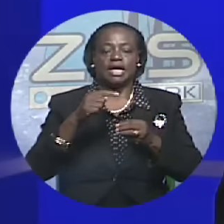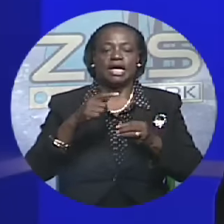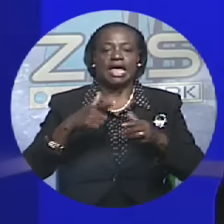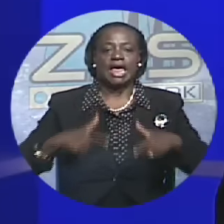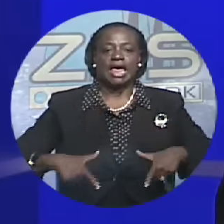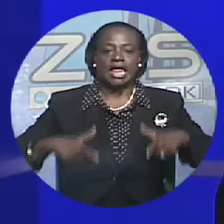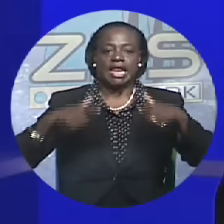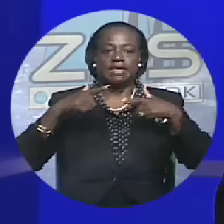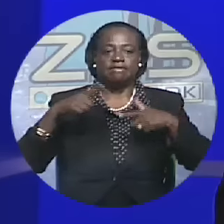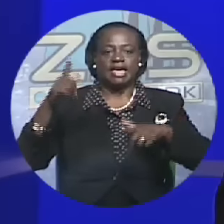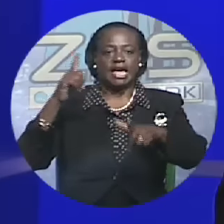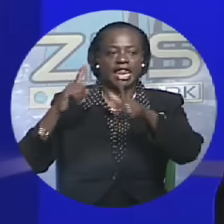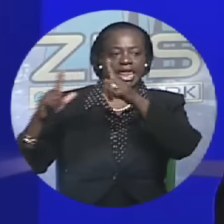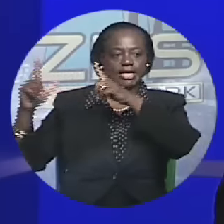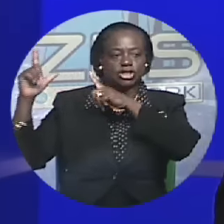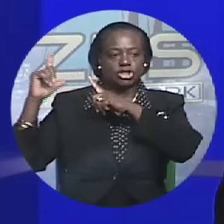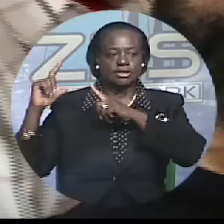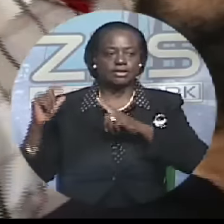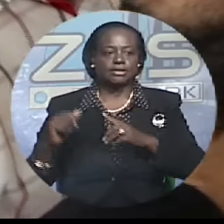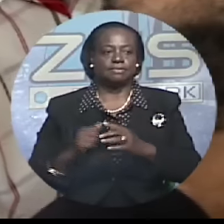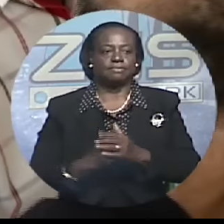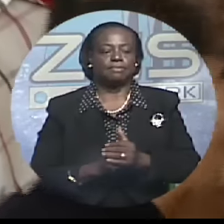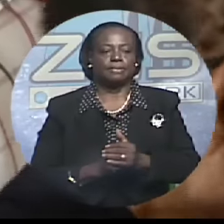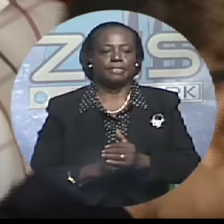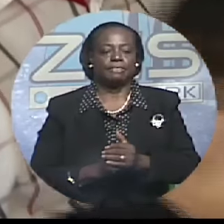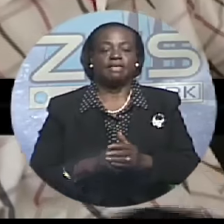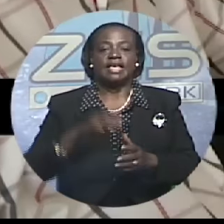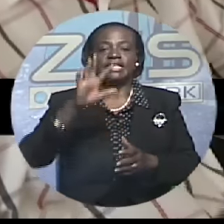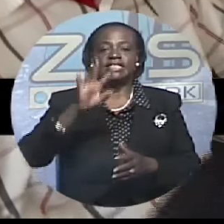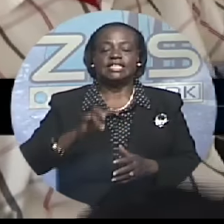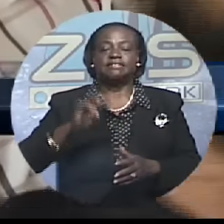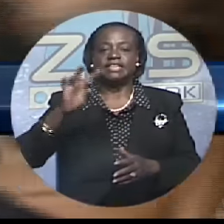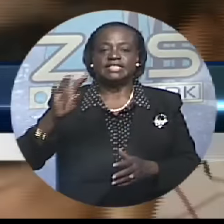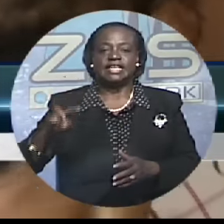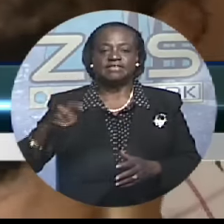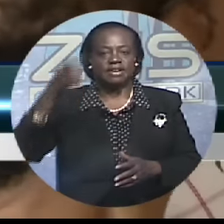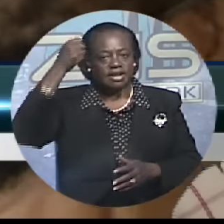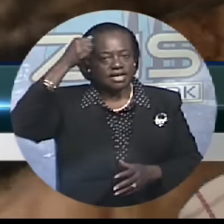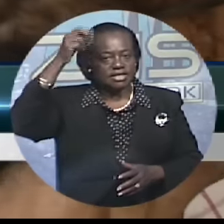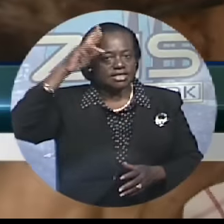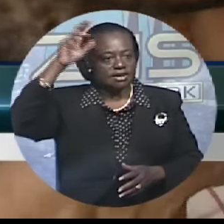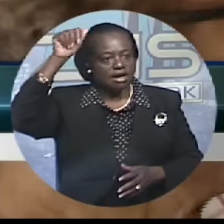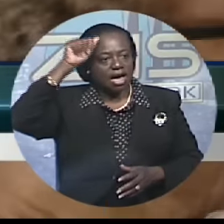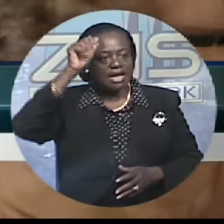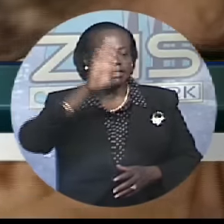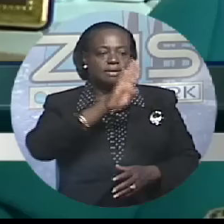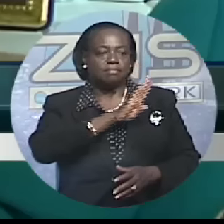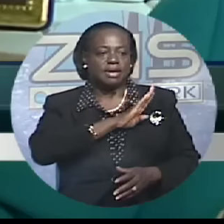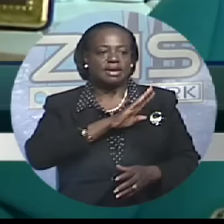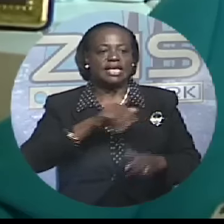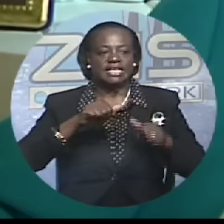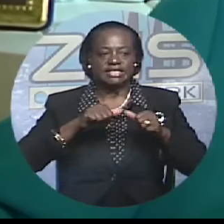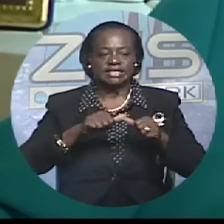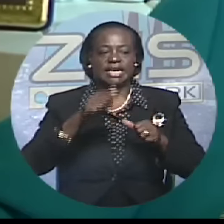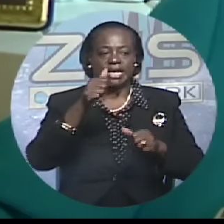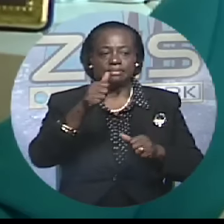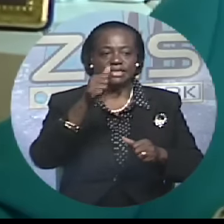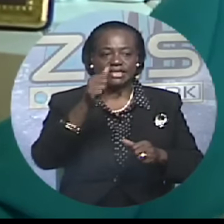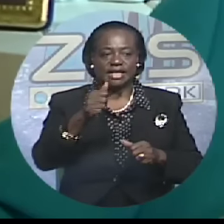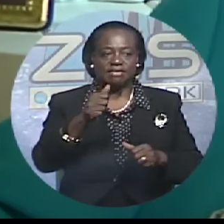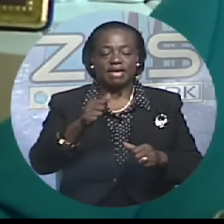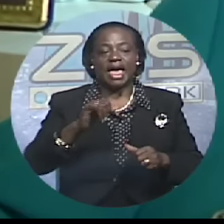still going strong. At age 77, Sir Arlington Butler is still his jovial self. I'm